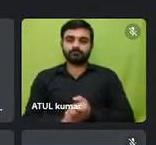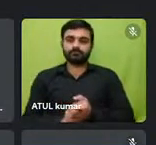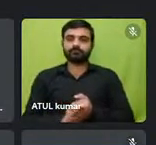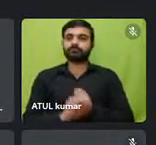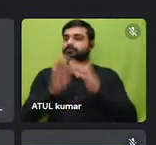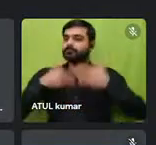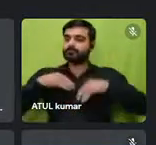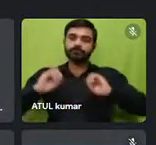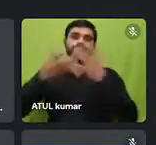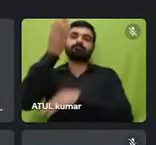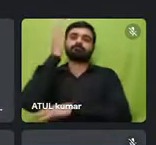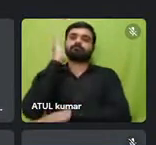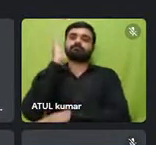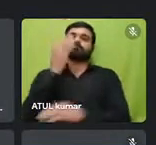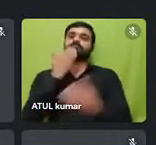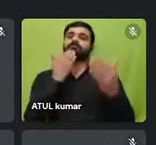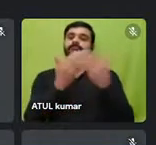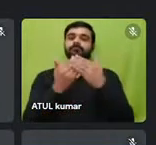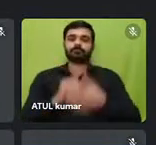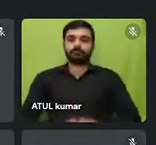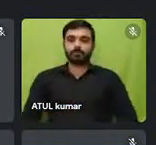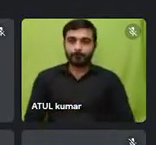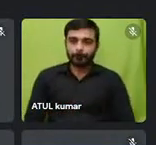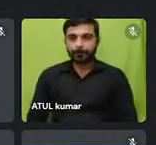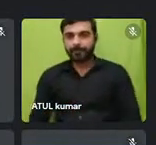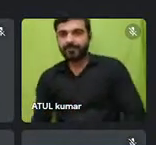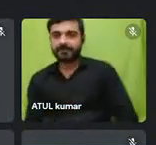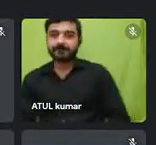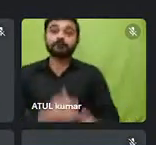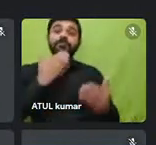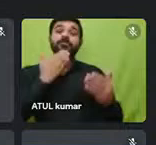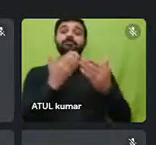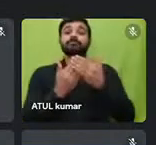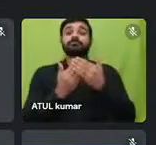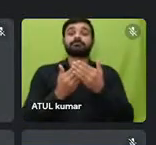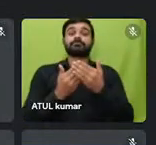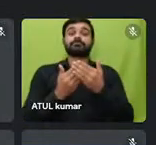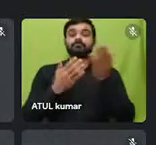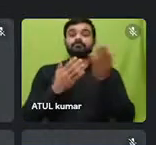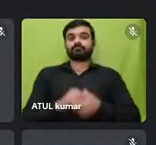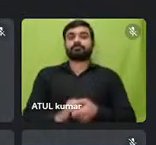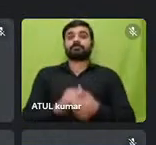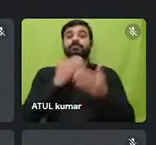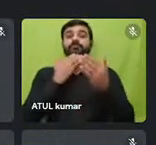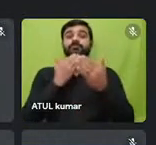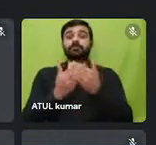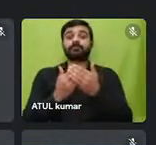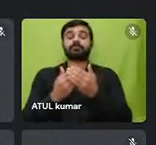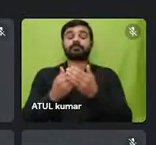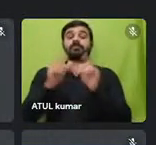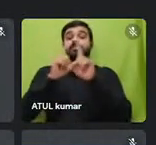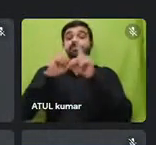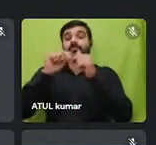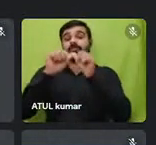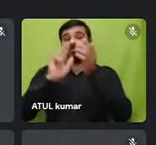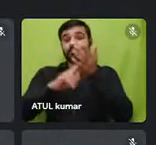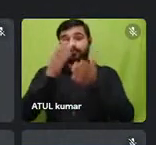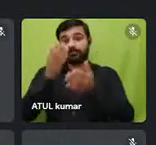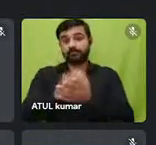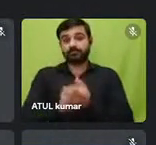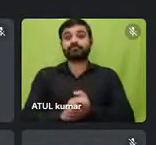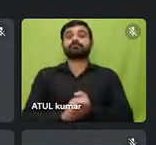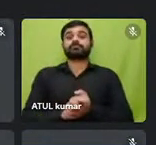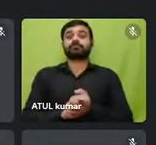we can start your presentation. Thank you. Thank you very much. Thanks to the Dean and